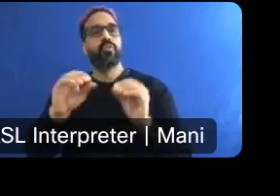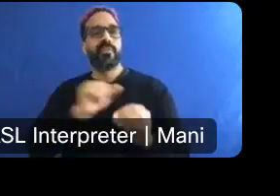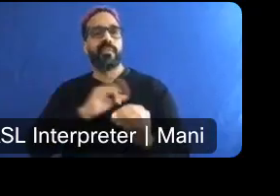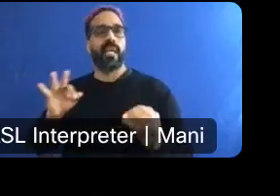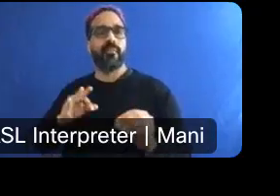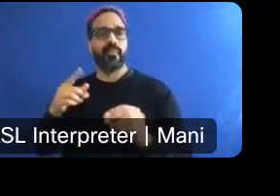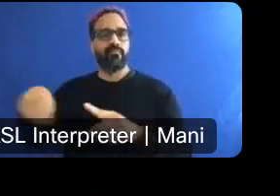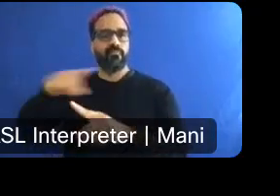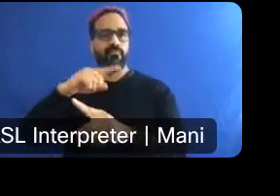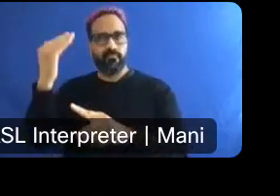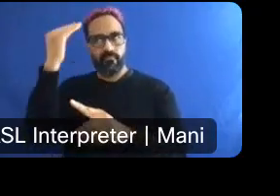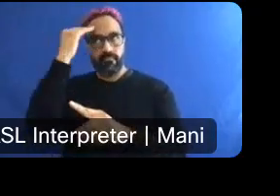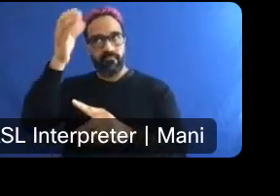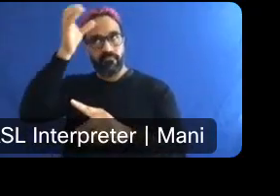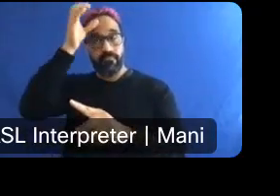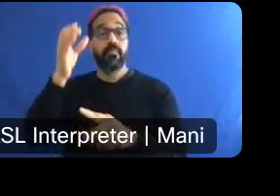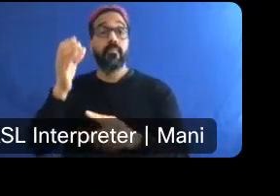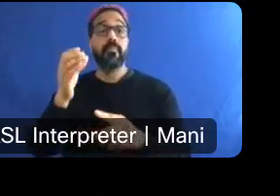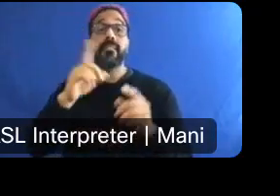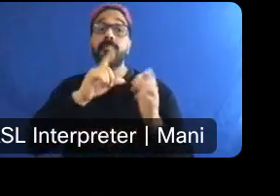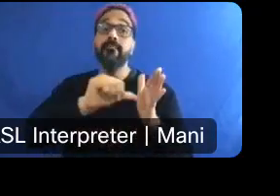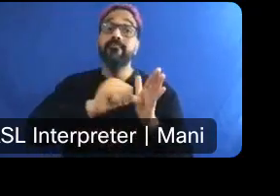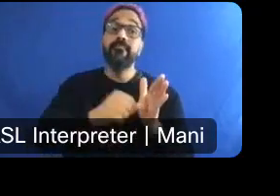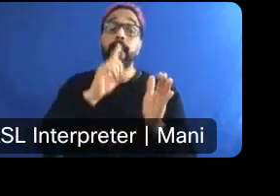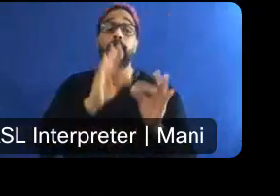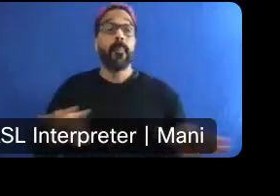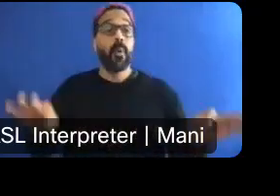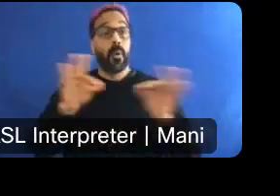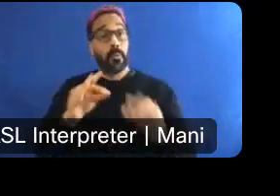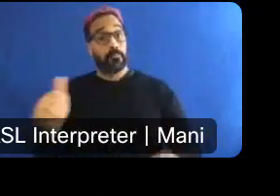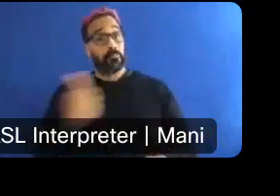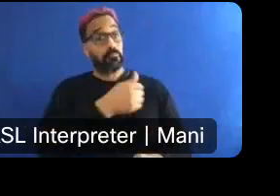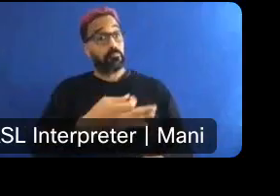emphasize, do not diagnose, be